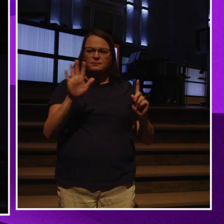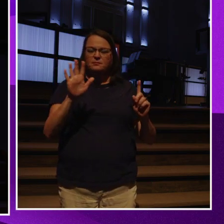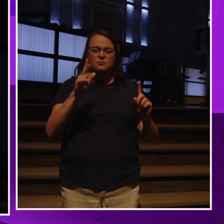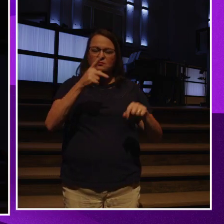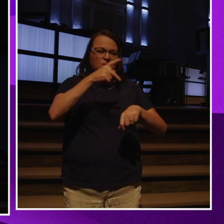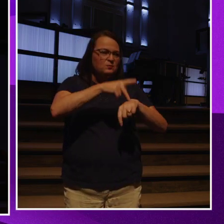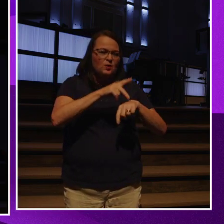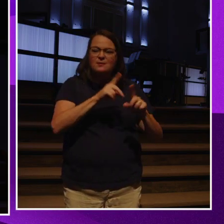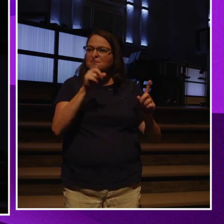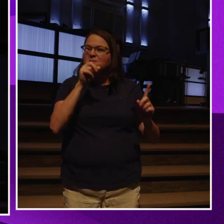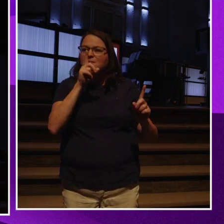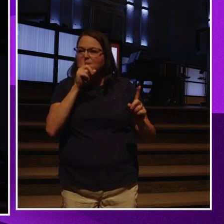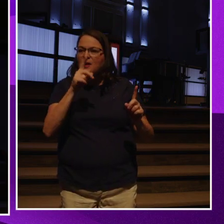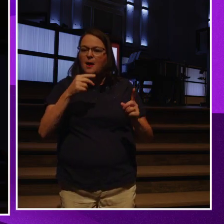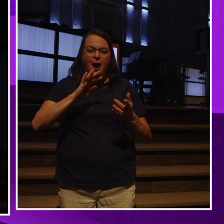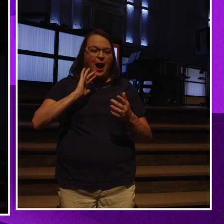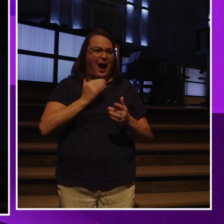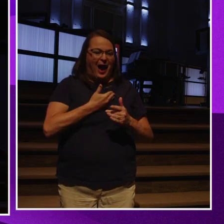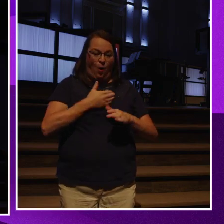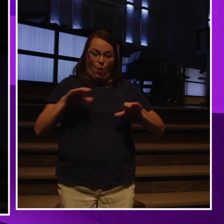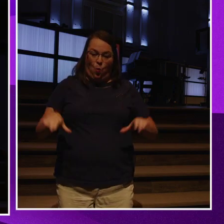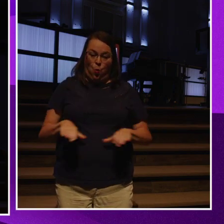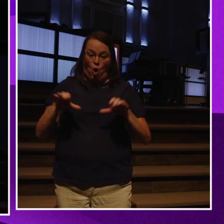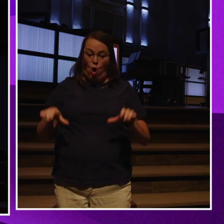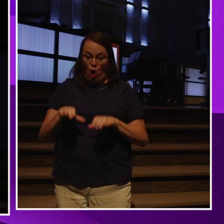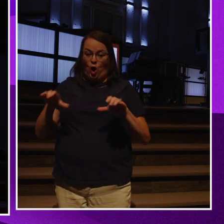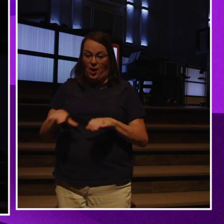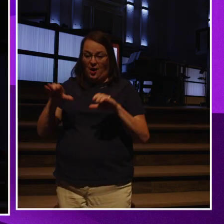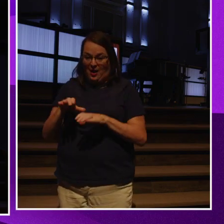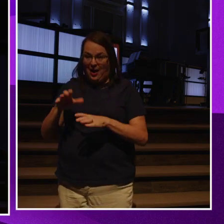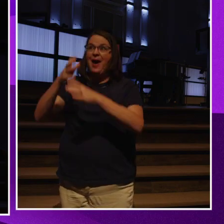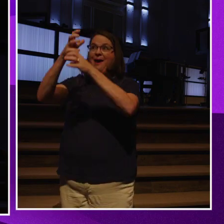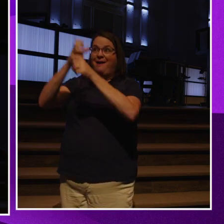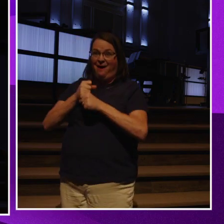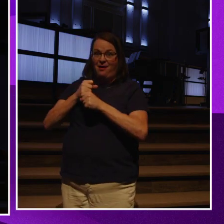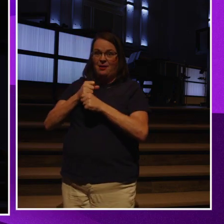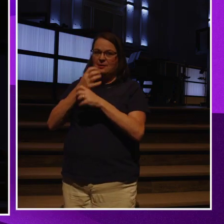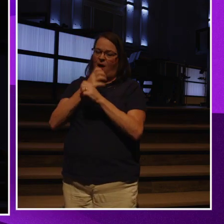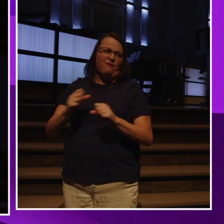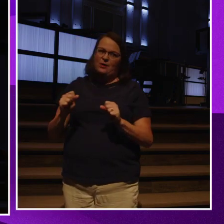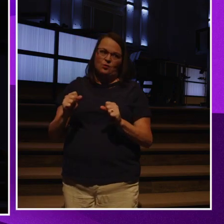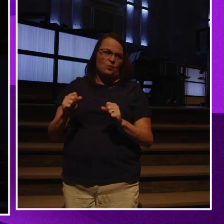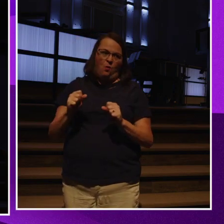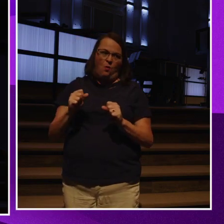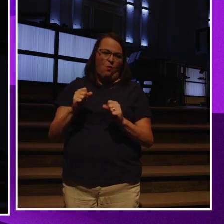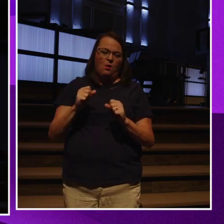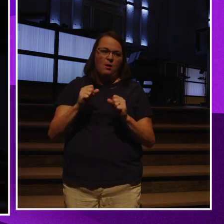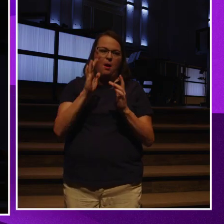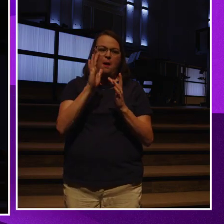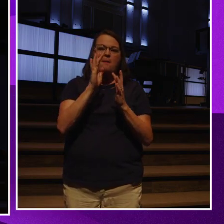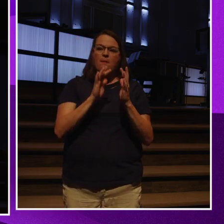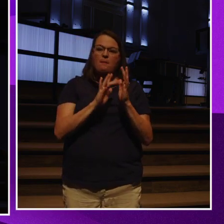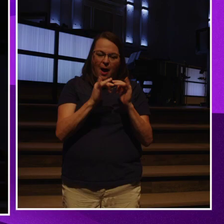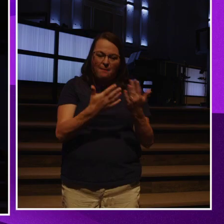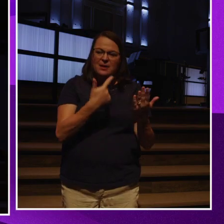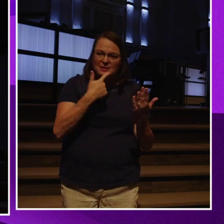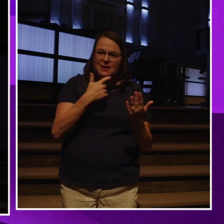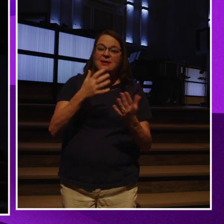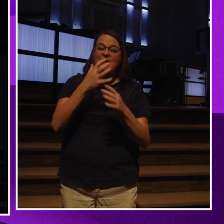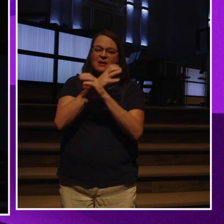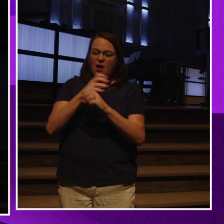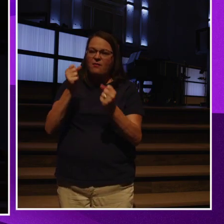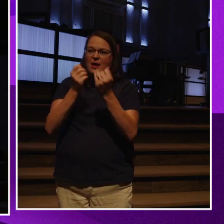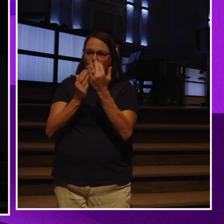saying that we work in order to get our salvation. Scripture is very clear. Salvation is by grace through faith in